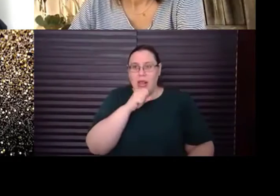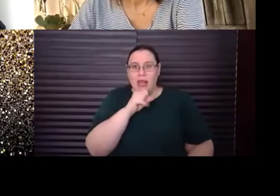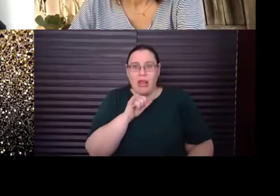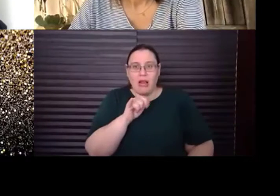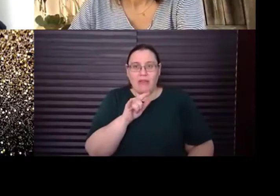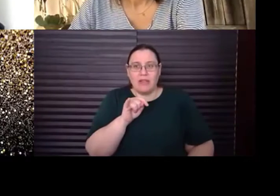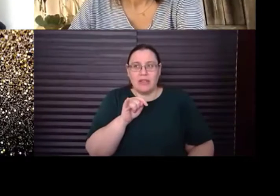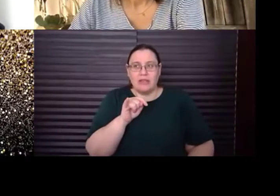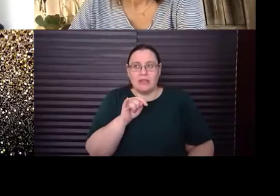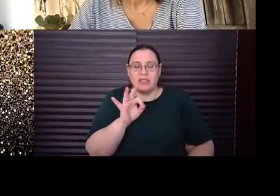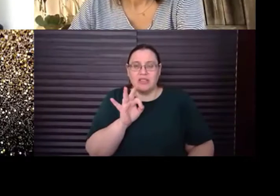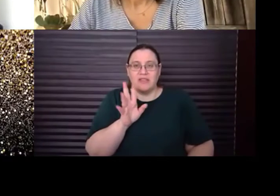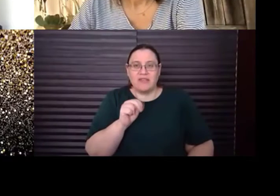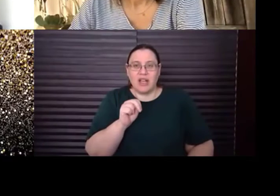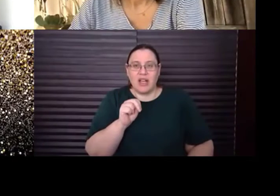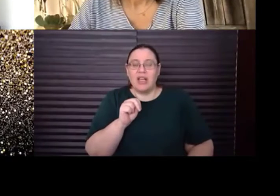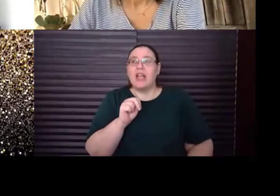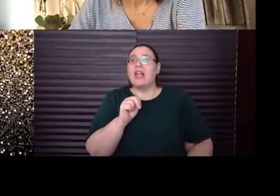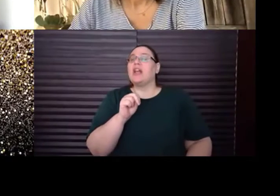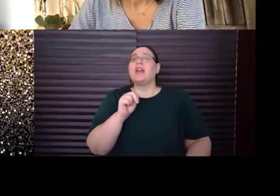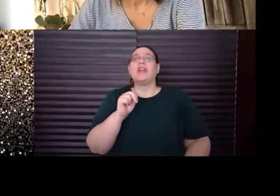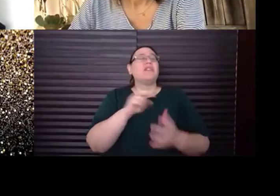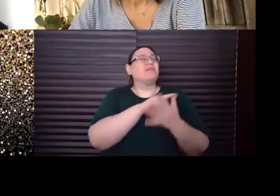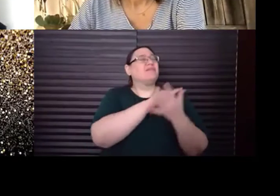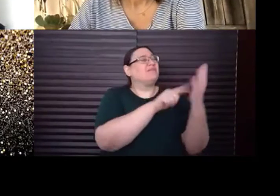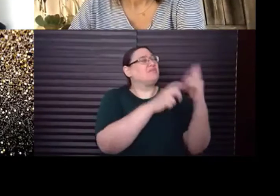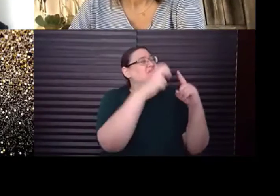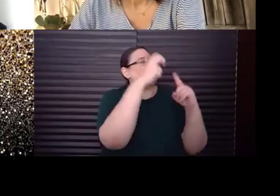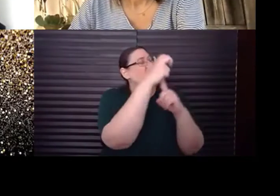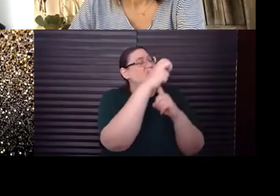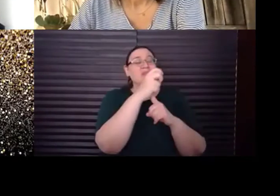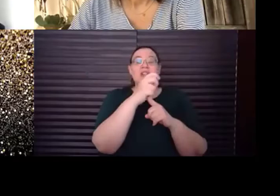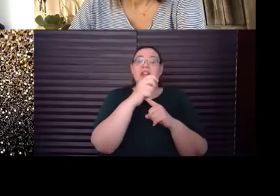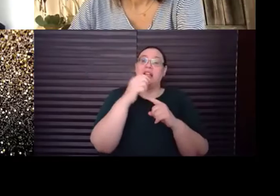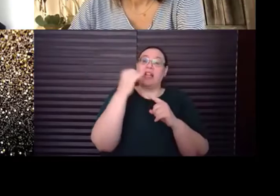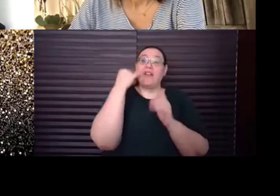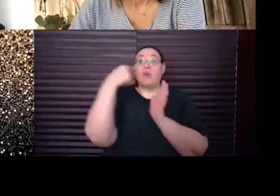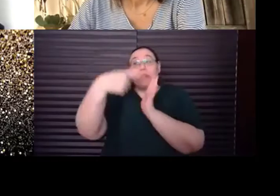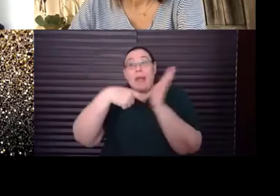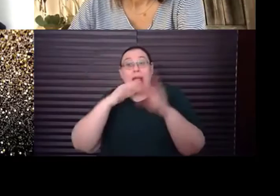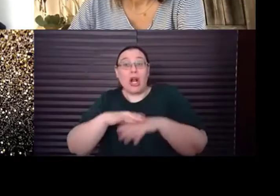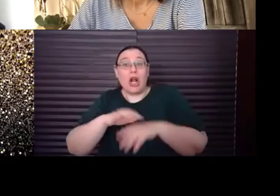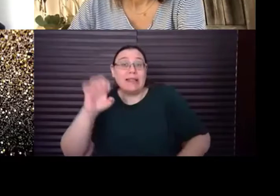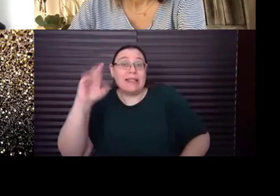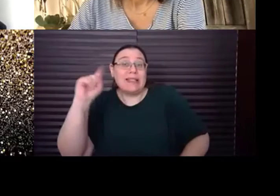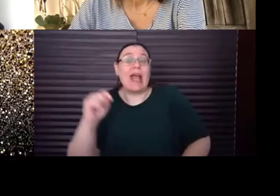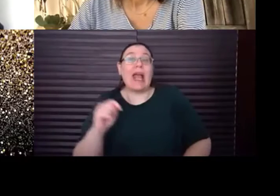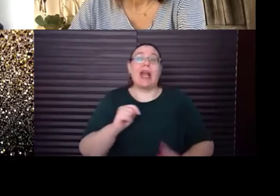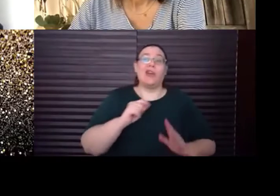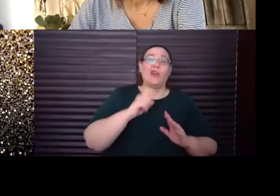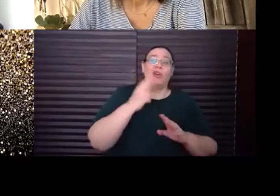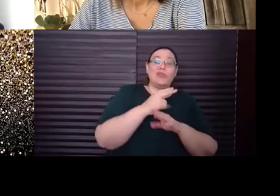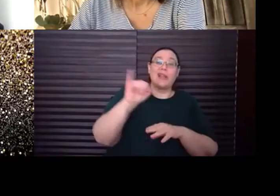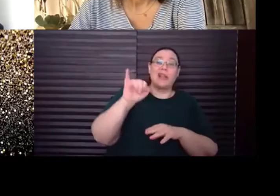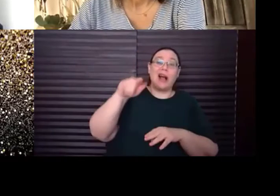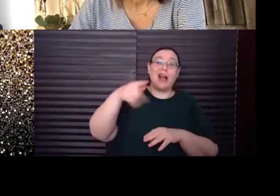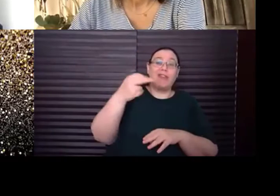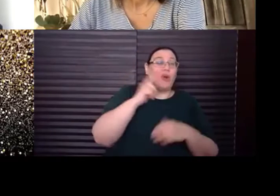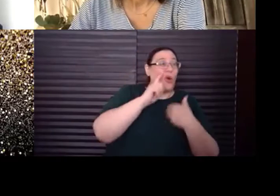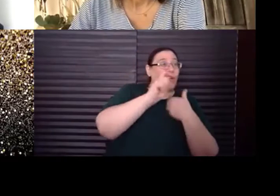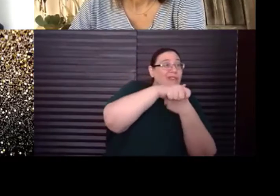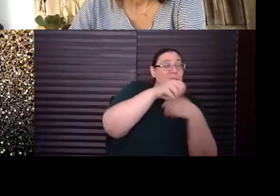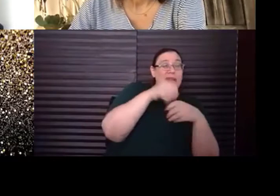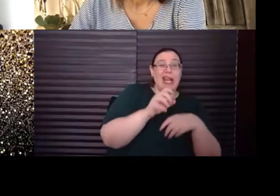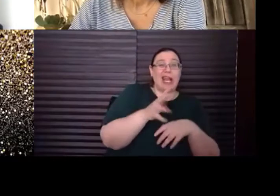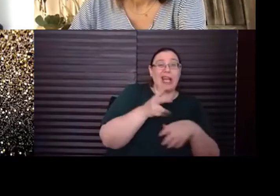It's fun. There's nothing we'd rather be doing, whether we're getting paid and we're on set or we're shooting something on an iPhone in a